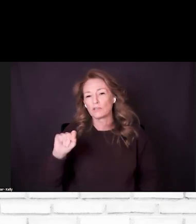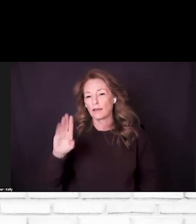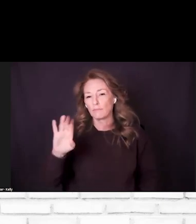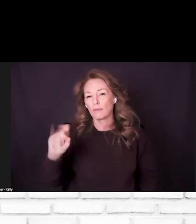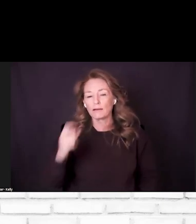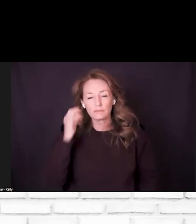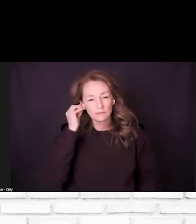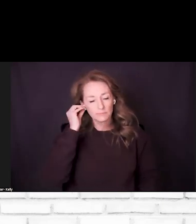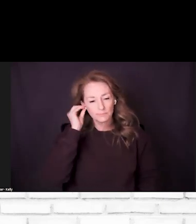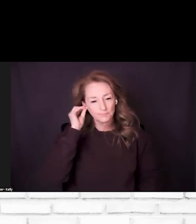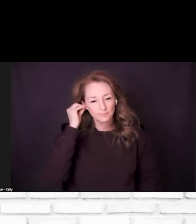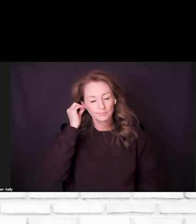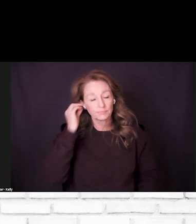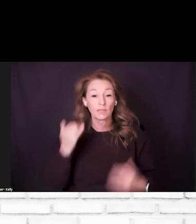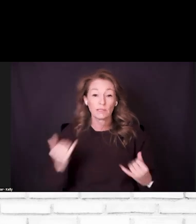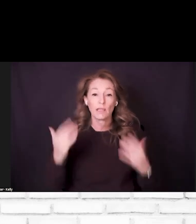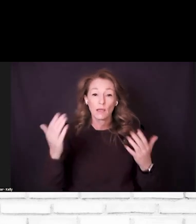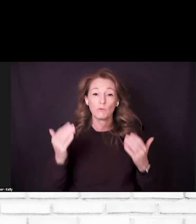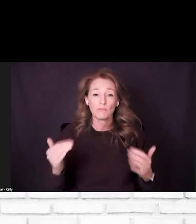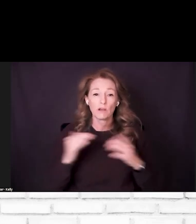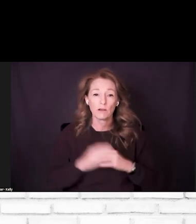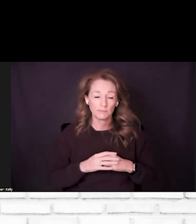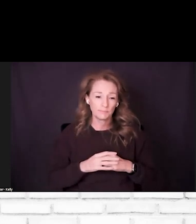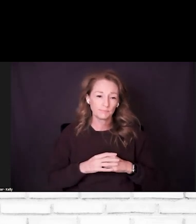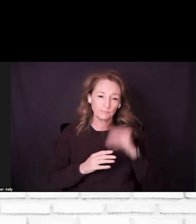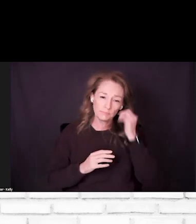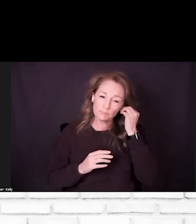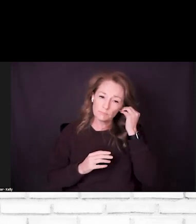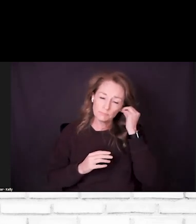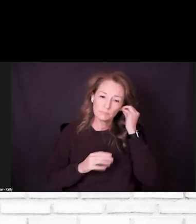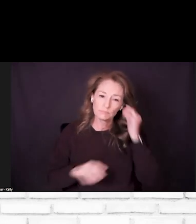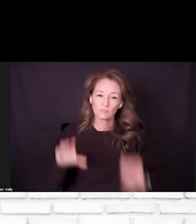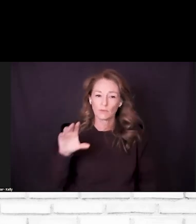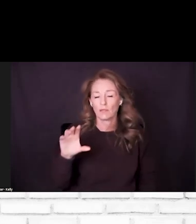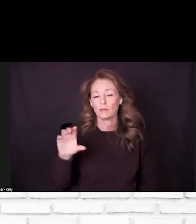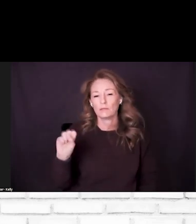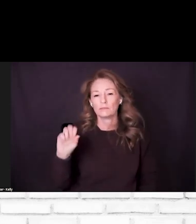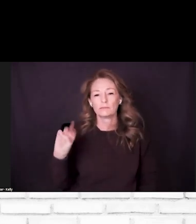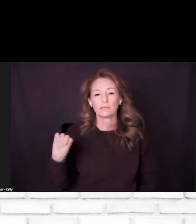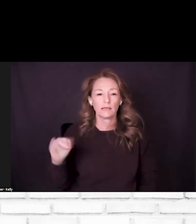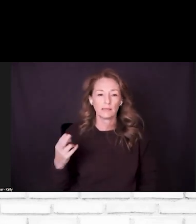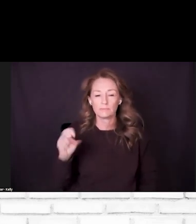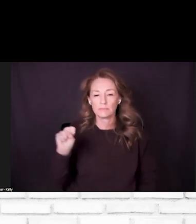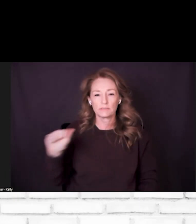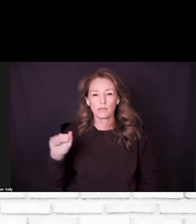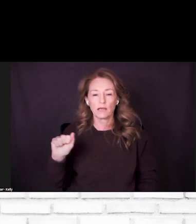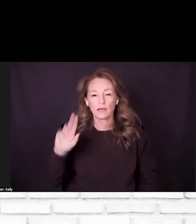that. But moving forward now, we're going to go into our SAMHSA updates, and we're asking for Dr. John